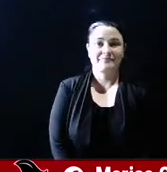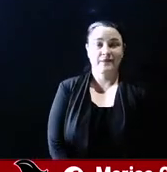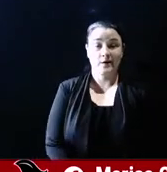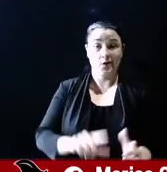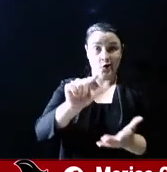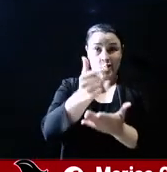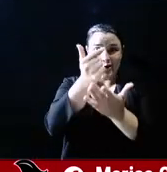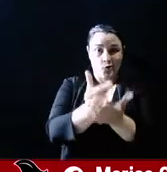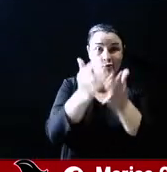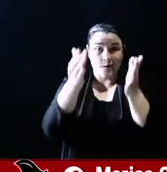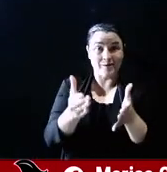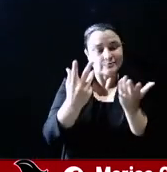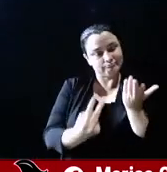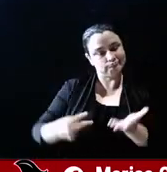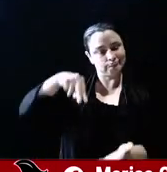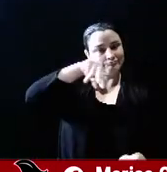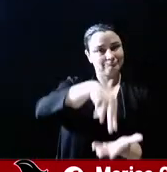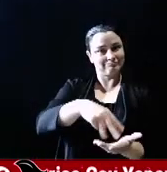Graduates, please rise.